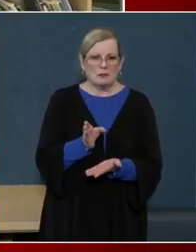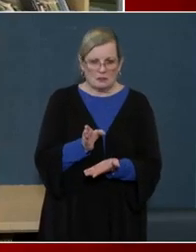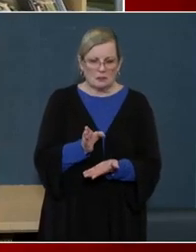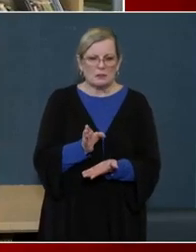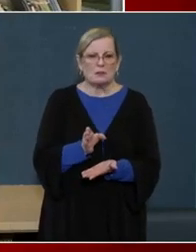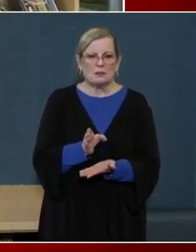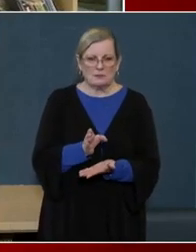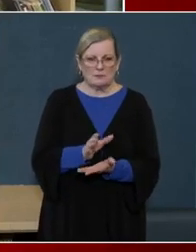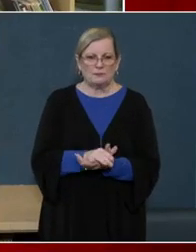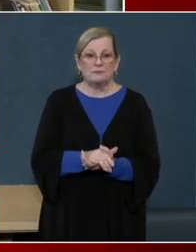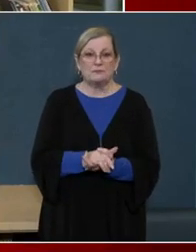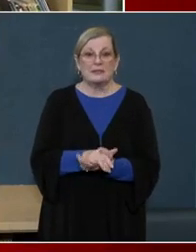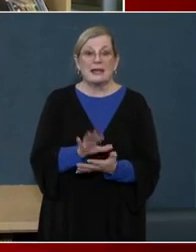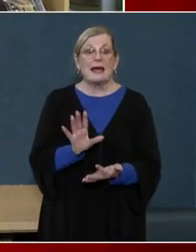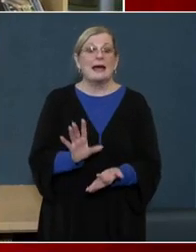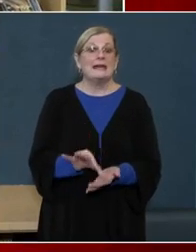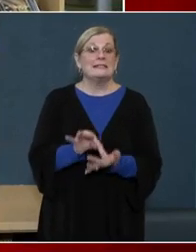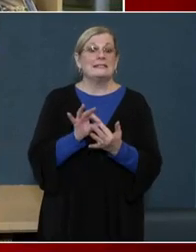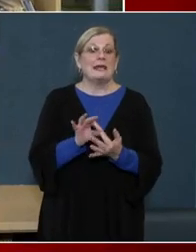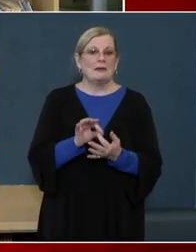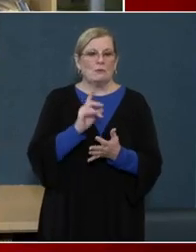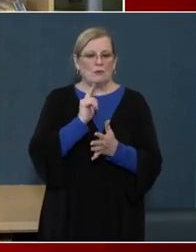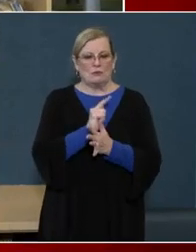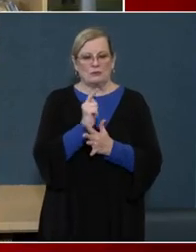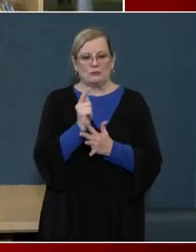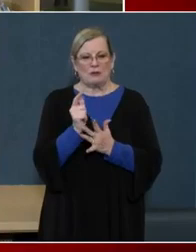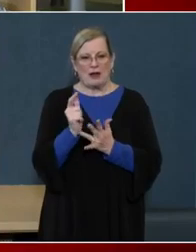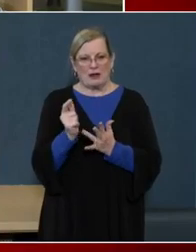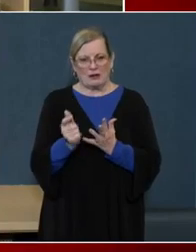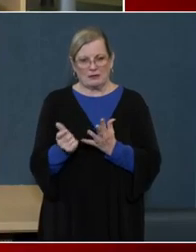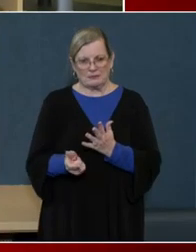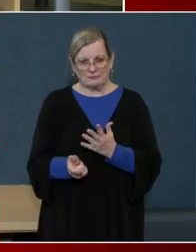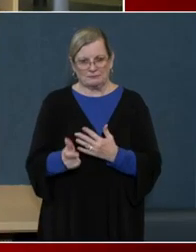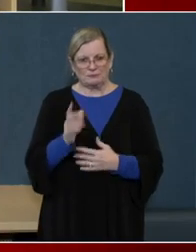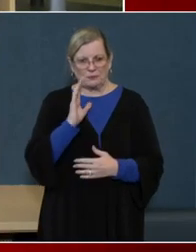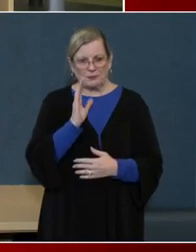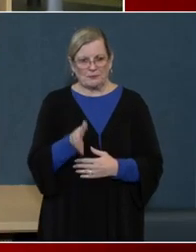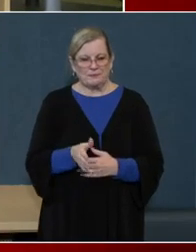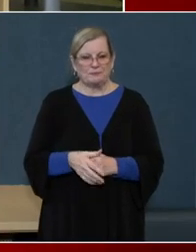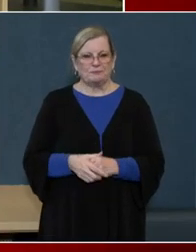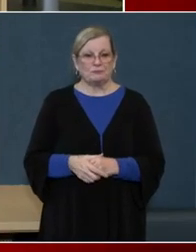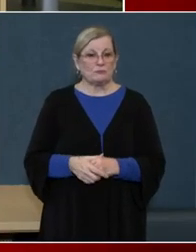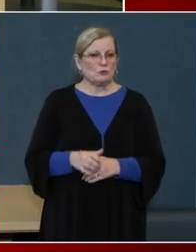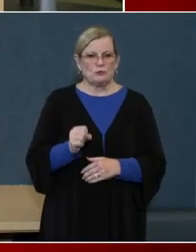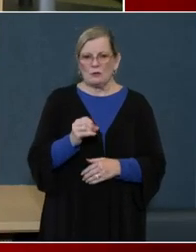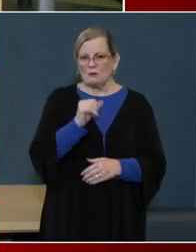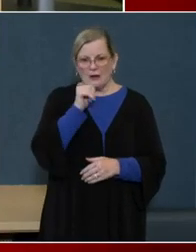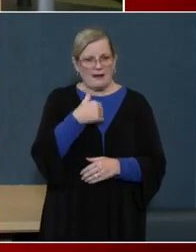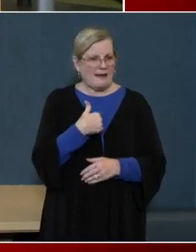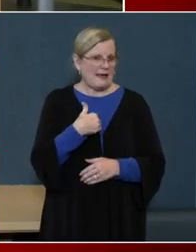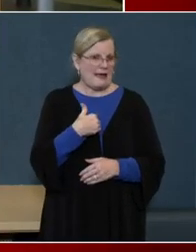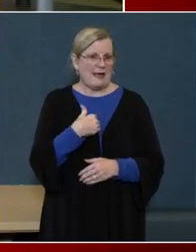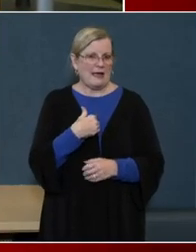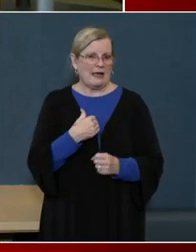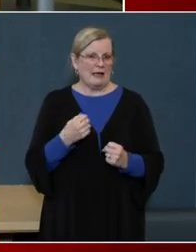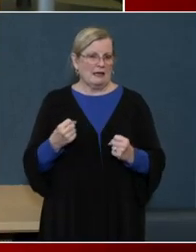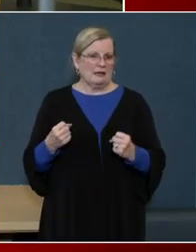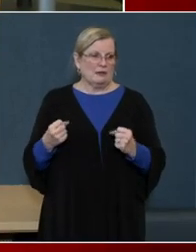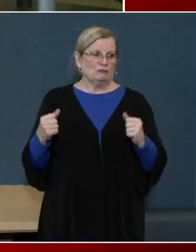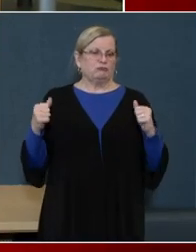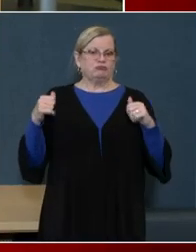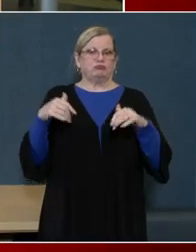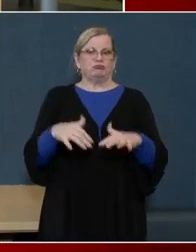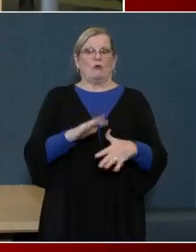stagger around entry and dismissal time, so we don't have a large number of students, you know, waiting